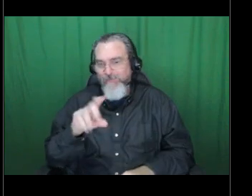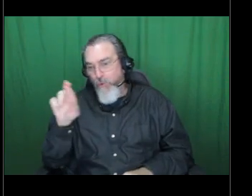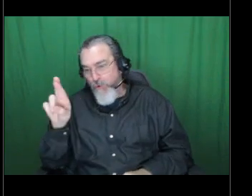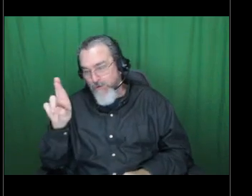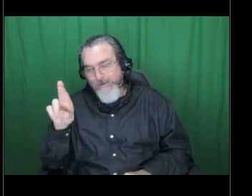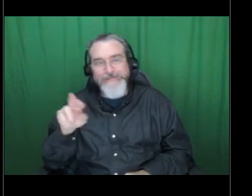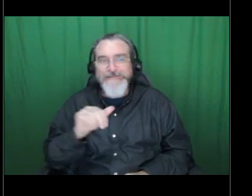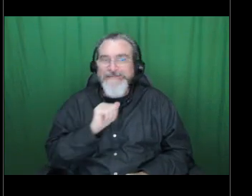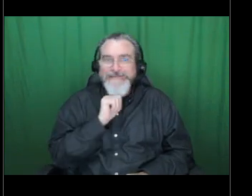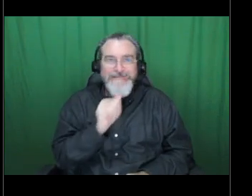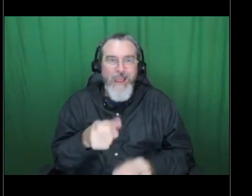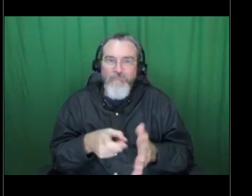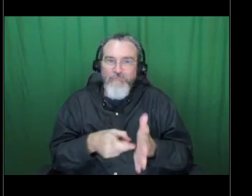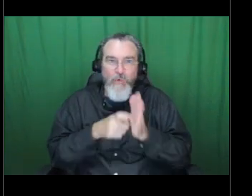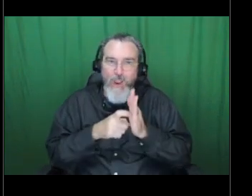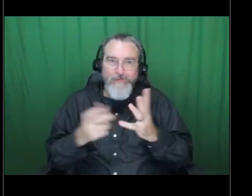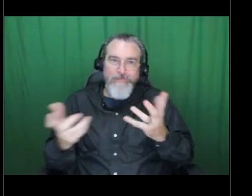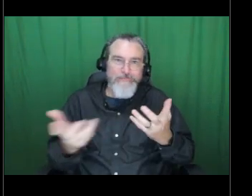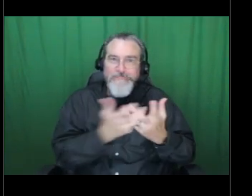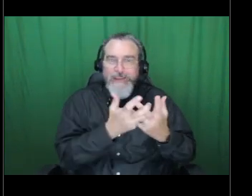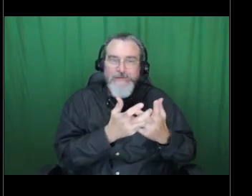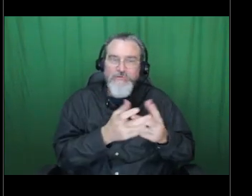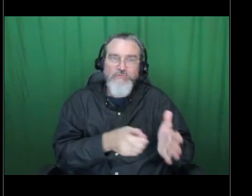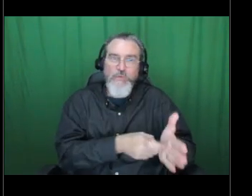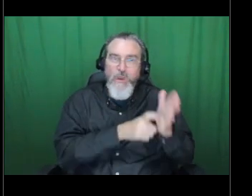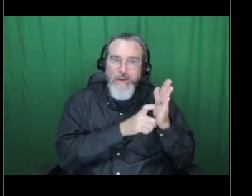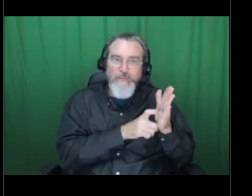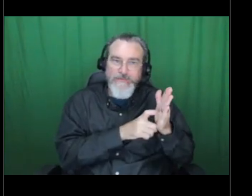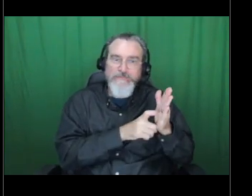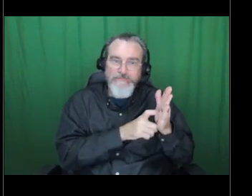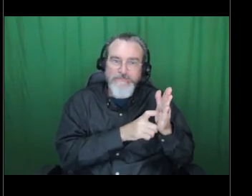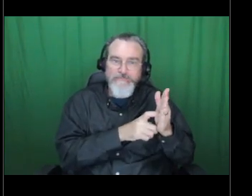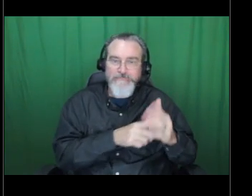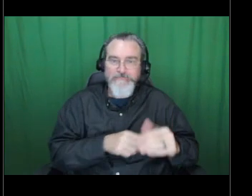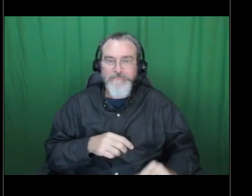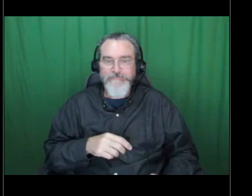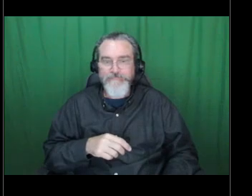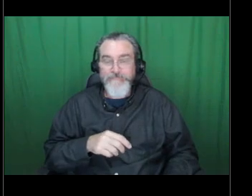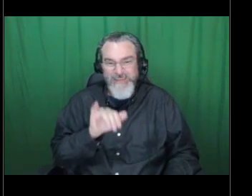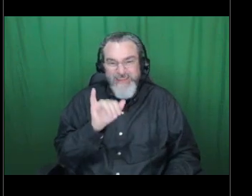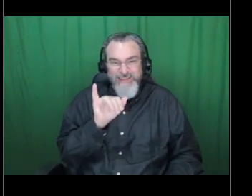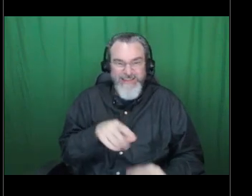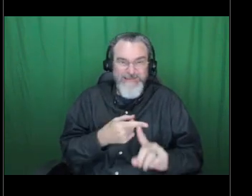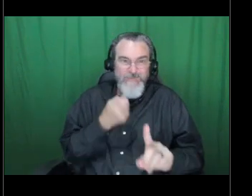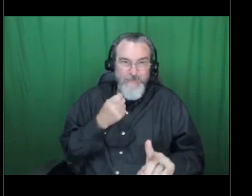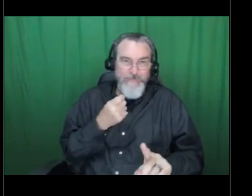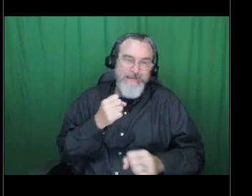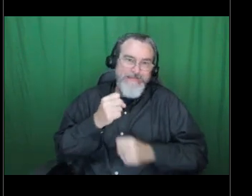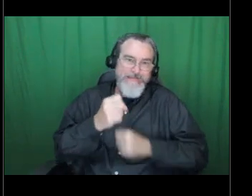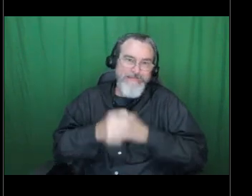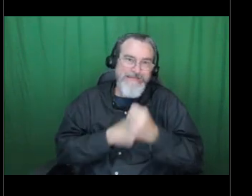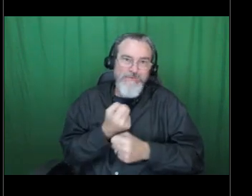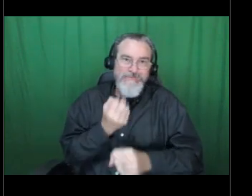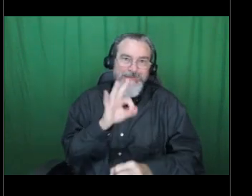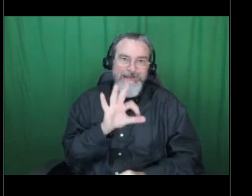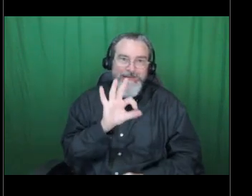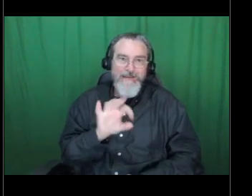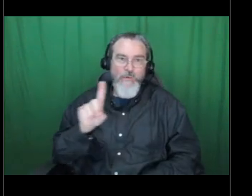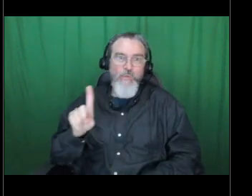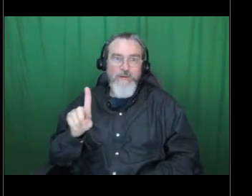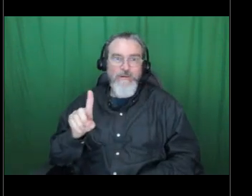and construction requirements as per the 1991 memorandum